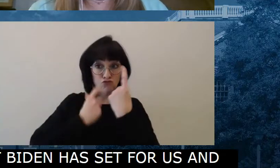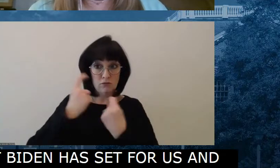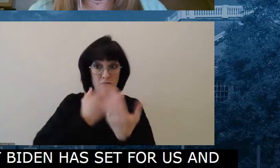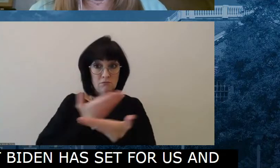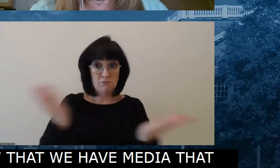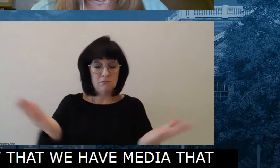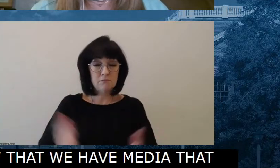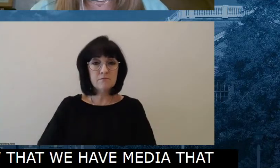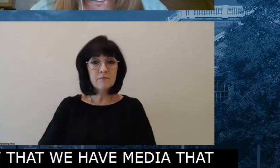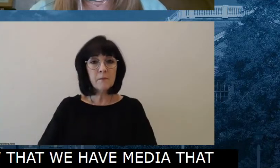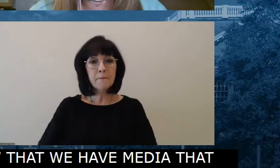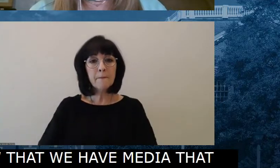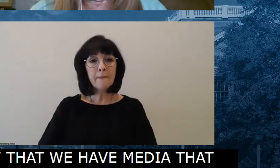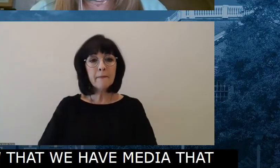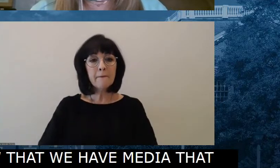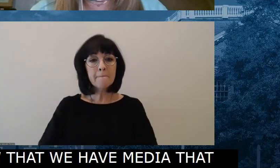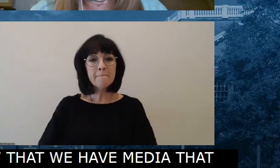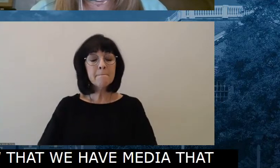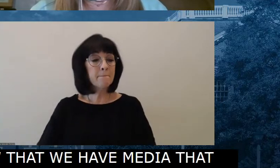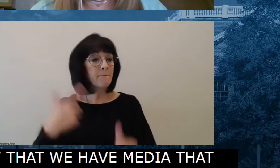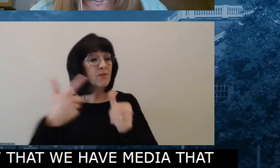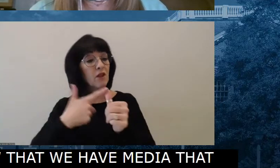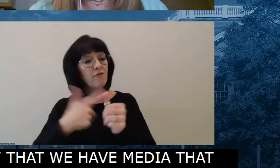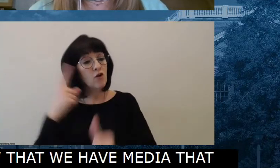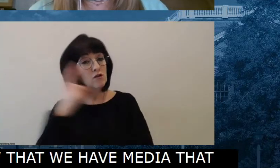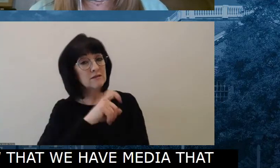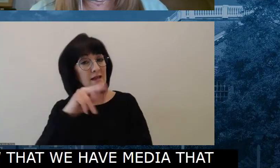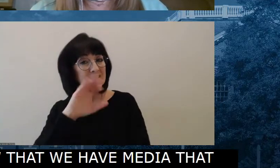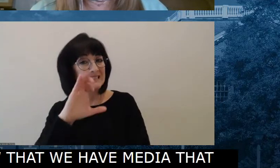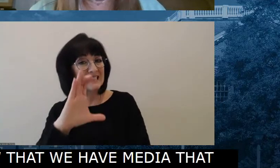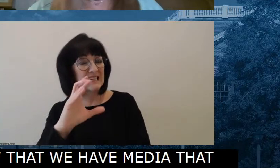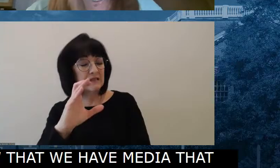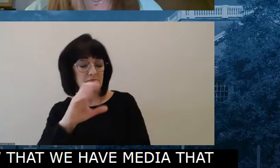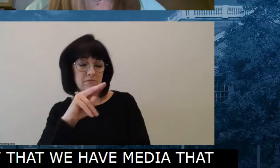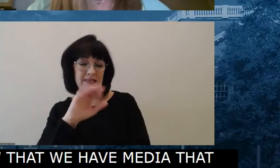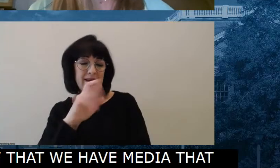All right, first we'll go to Nick Ciolino from Delaware Public Media.